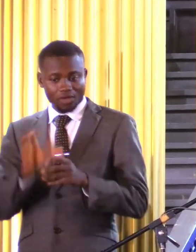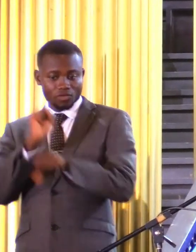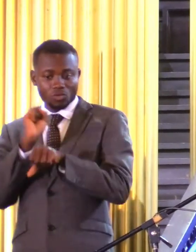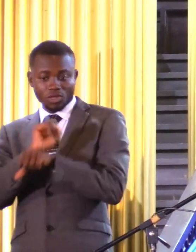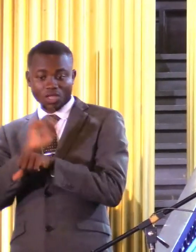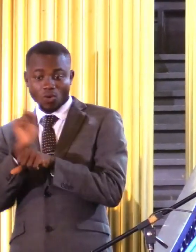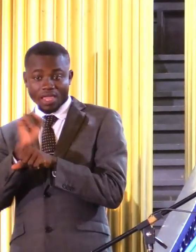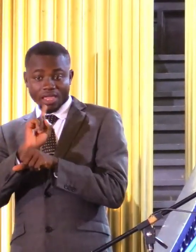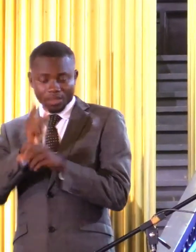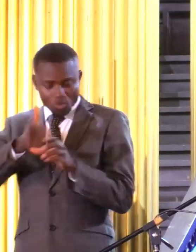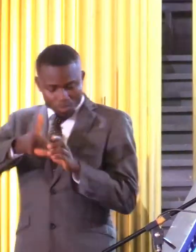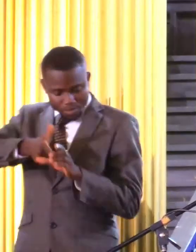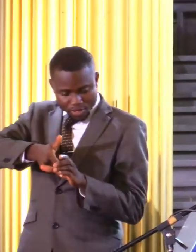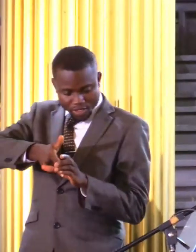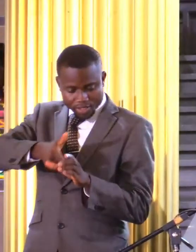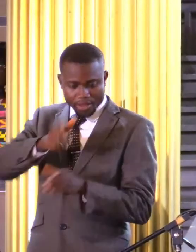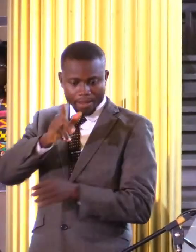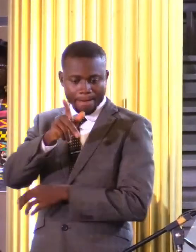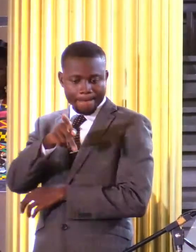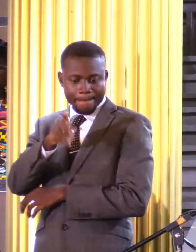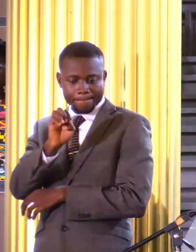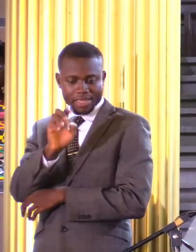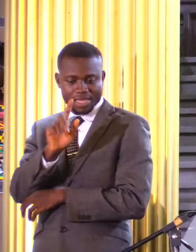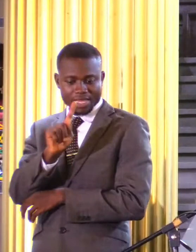Petroleum Regulatory Authority.